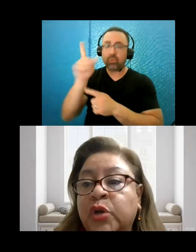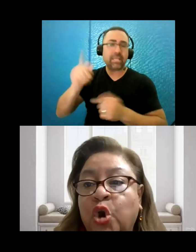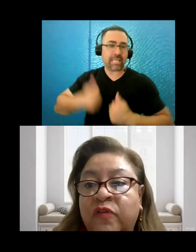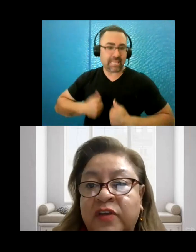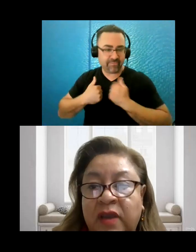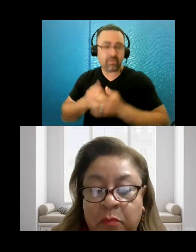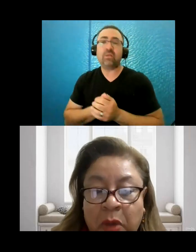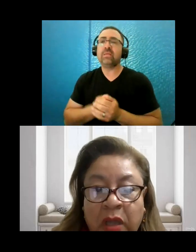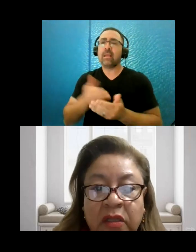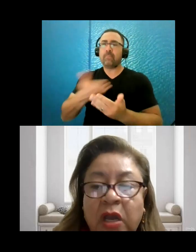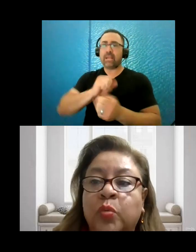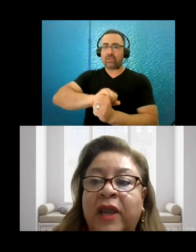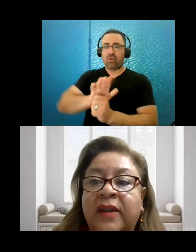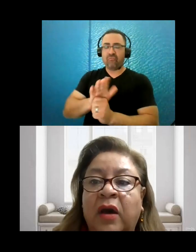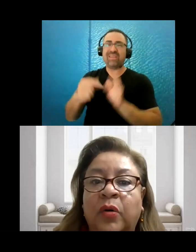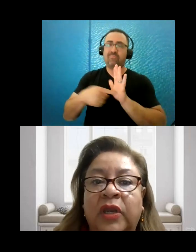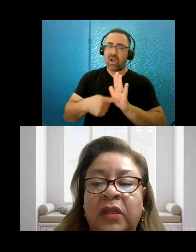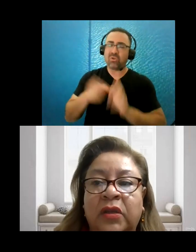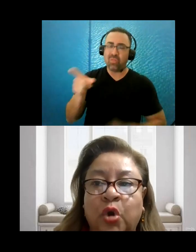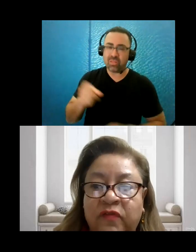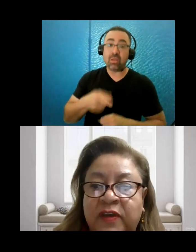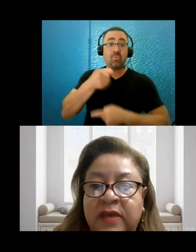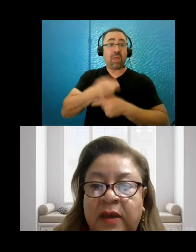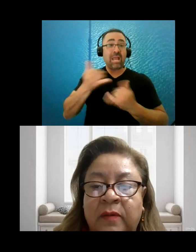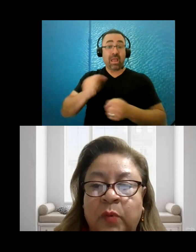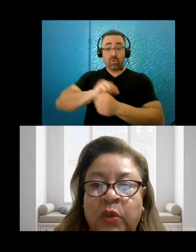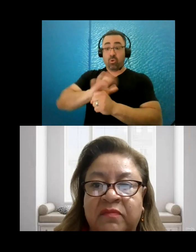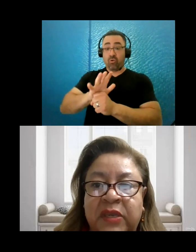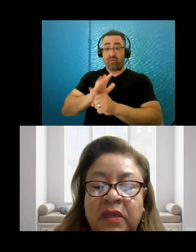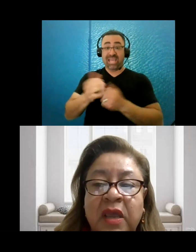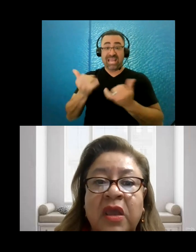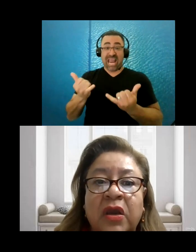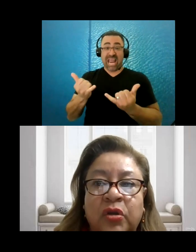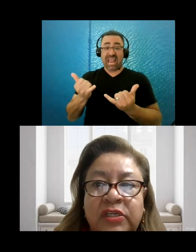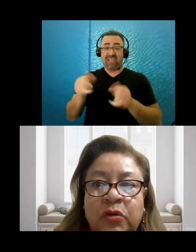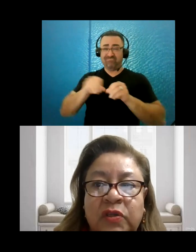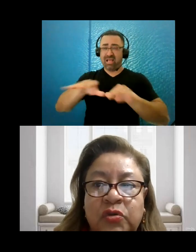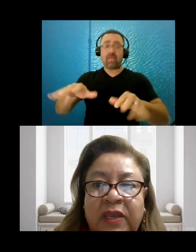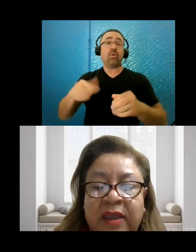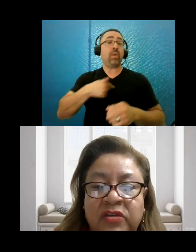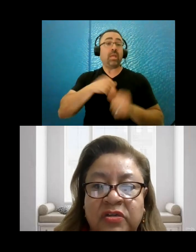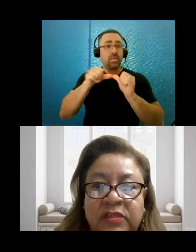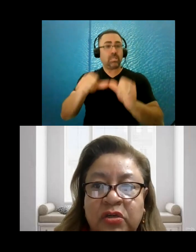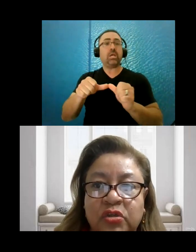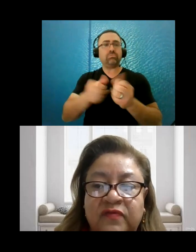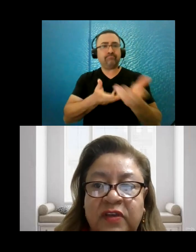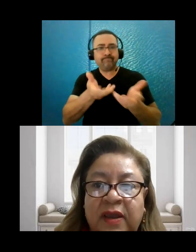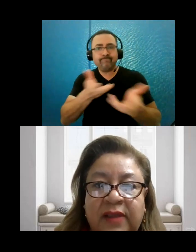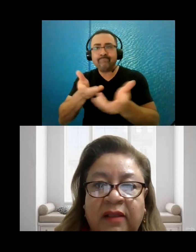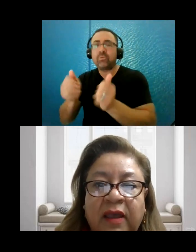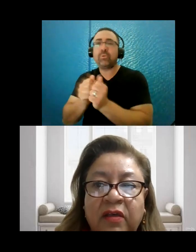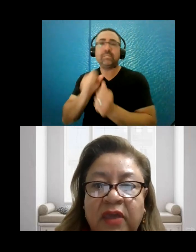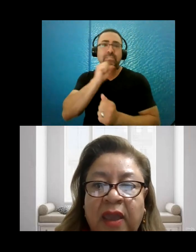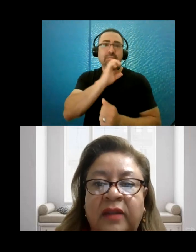a pre-COVID model. Right now in COVID, we have been continuing to engage our seniors